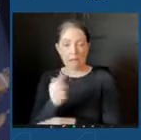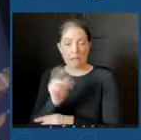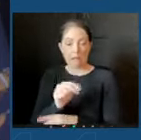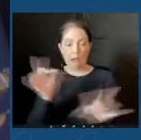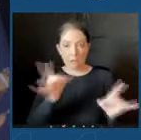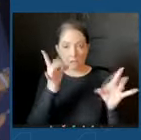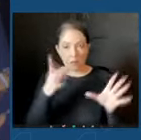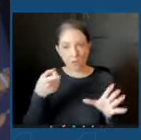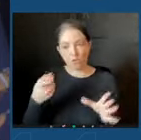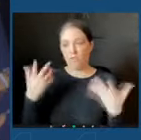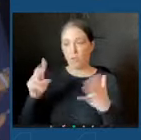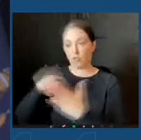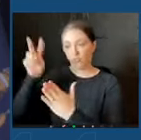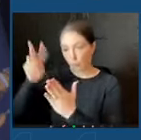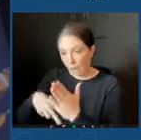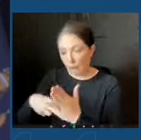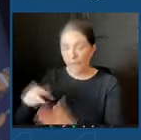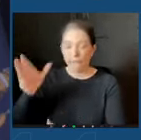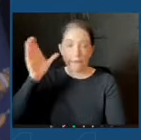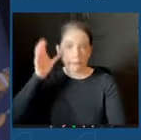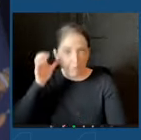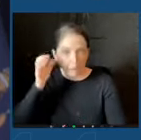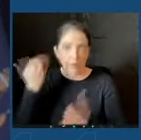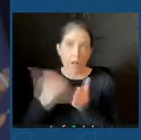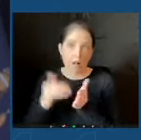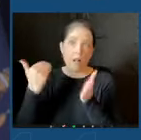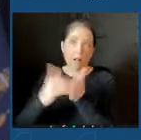you hear about all too often, not just in our